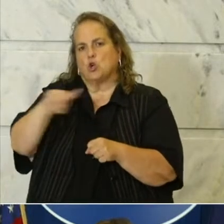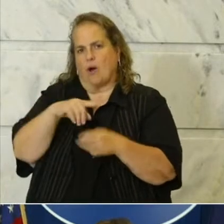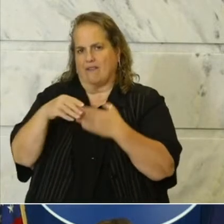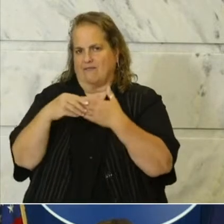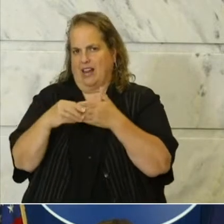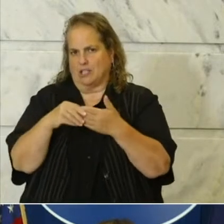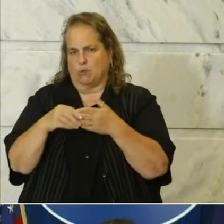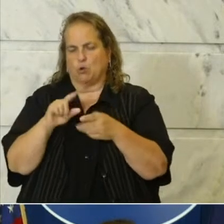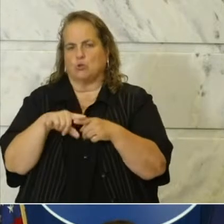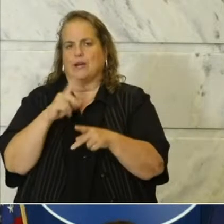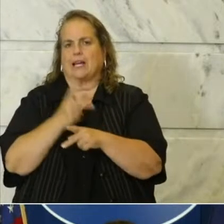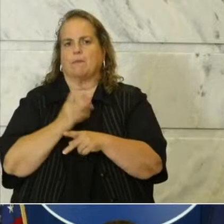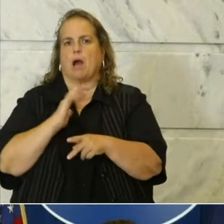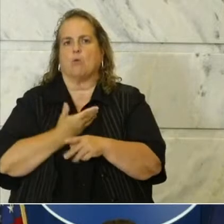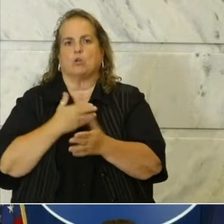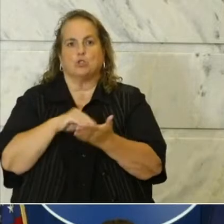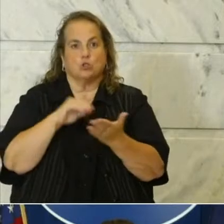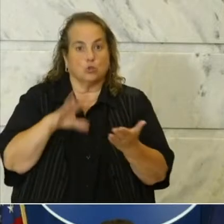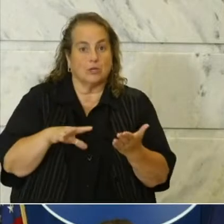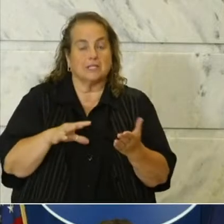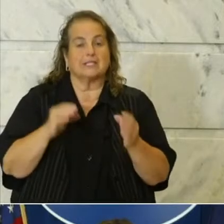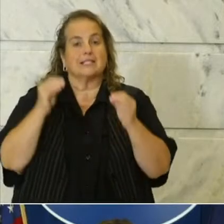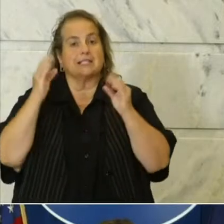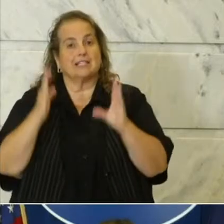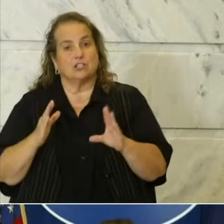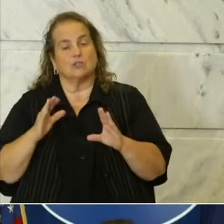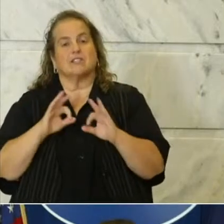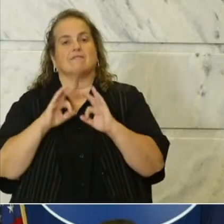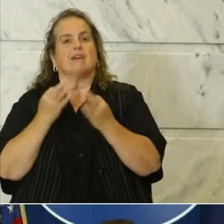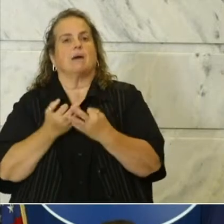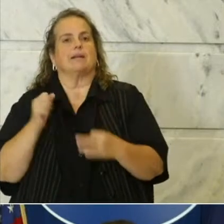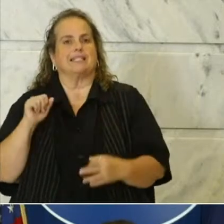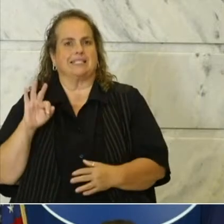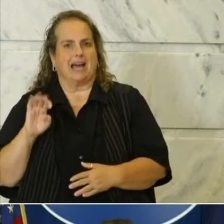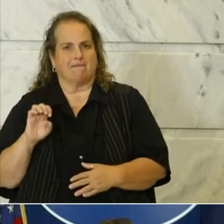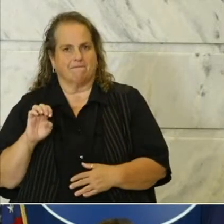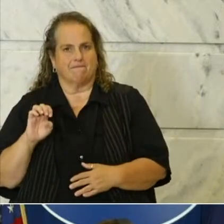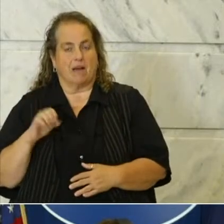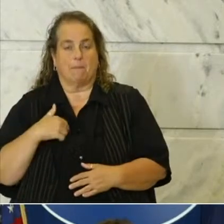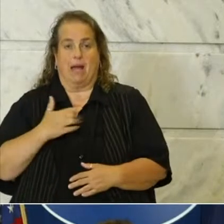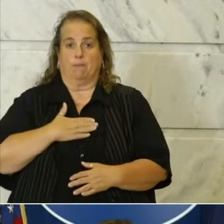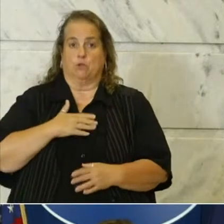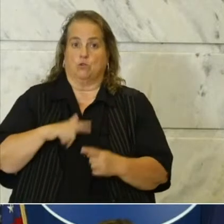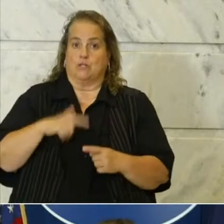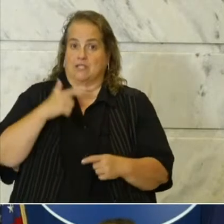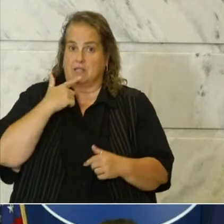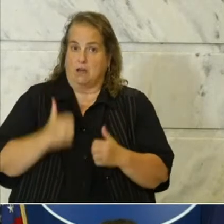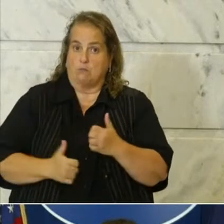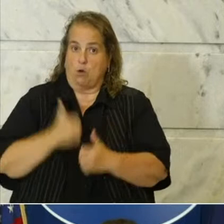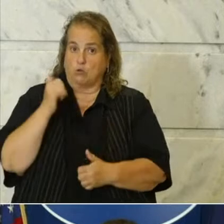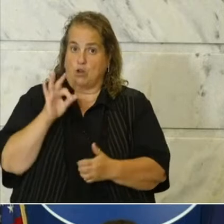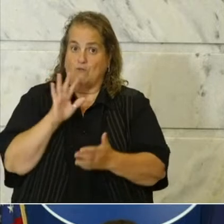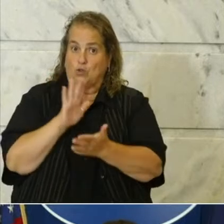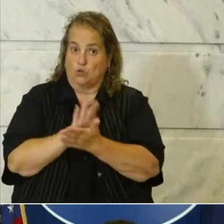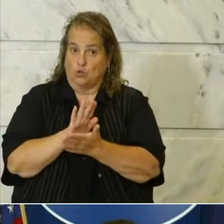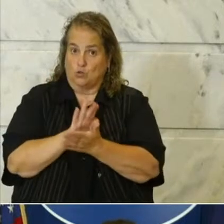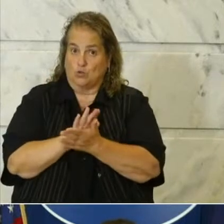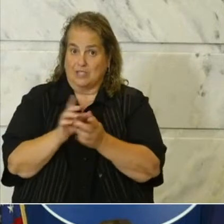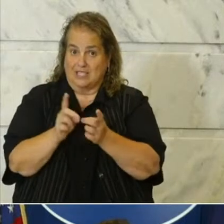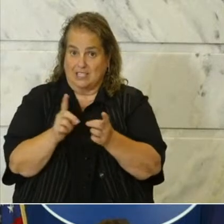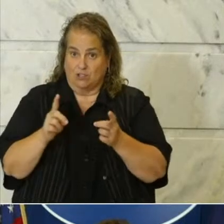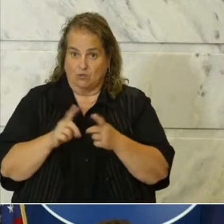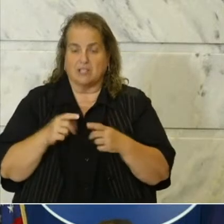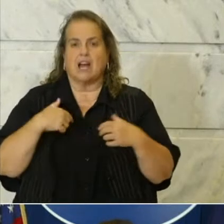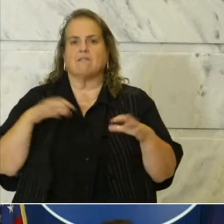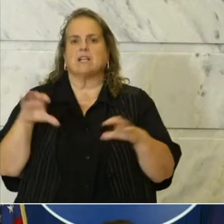our students, our teachers, and our families safe. And I'm happy to say that the vast majority of school districts have